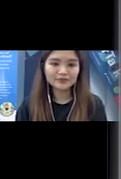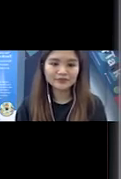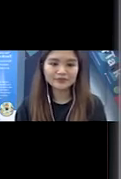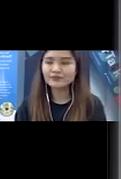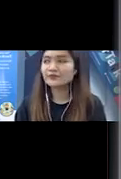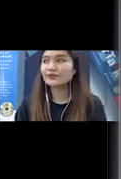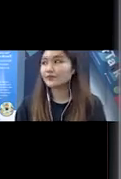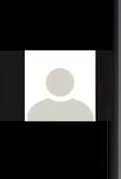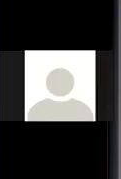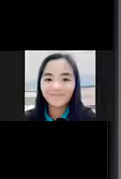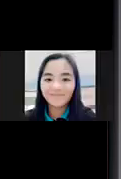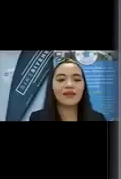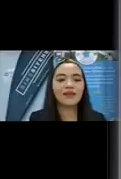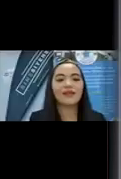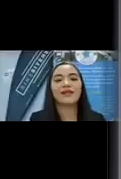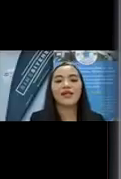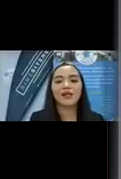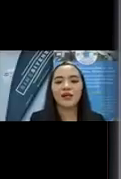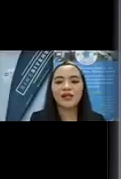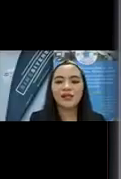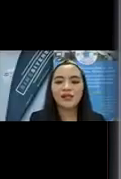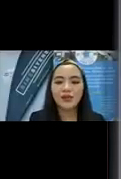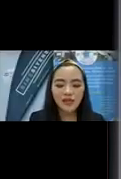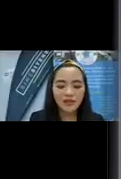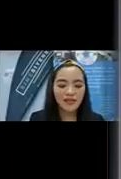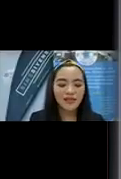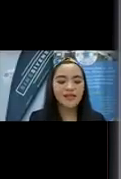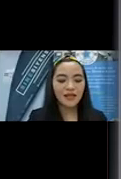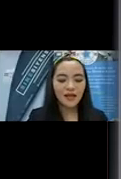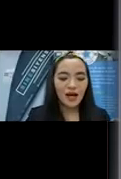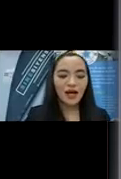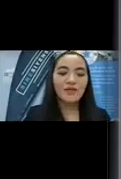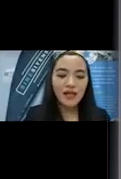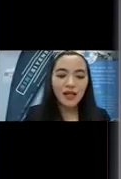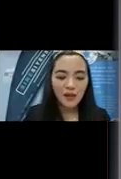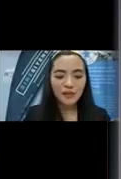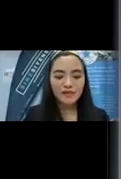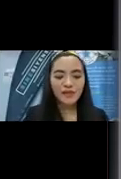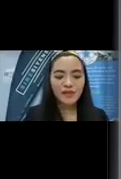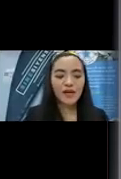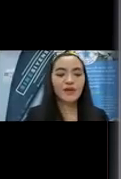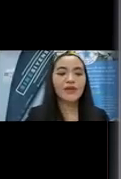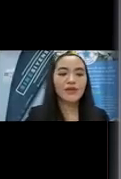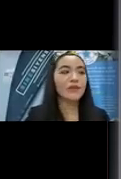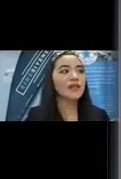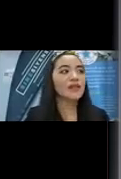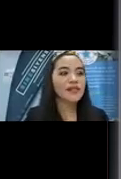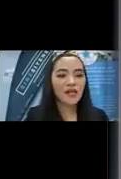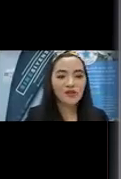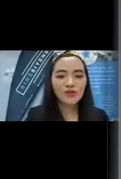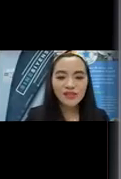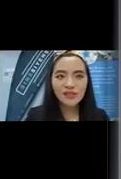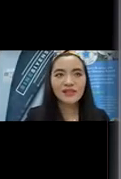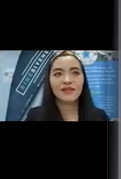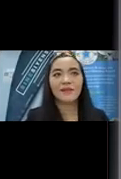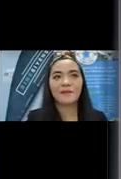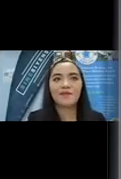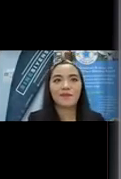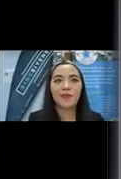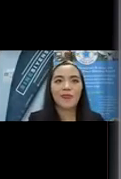Okay. Amen. Okay, so here is a recap of our webinar